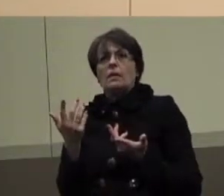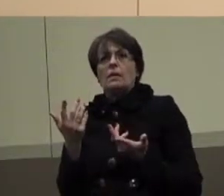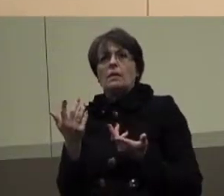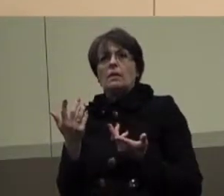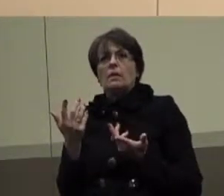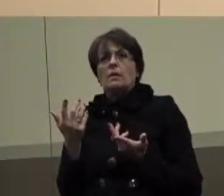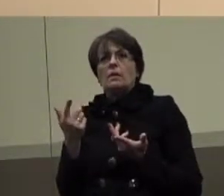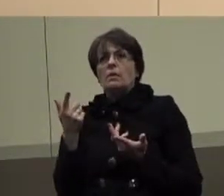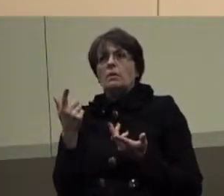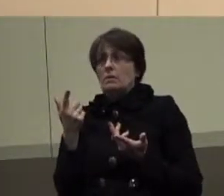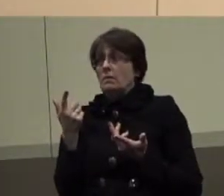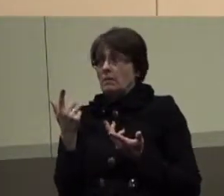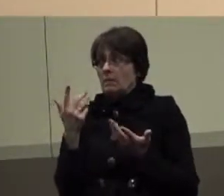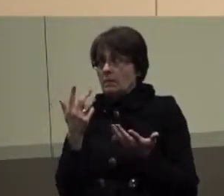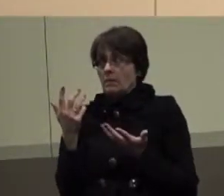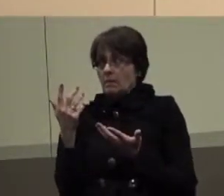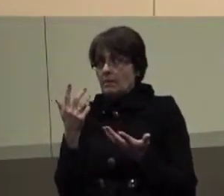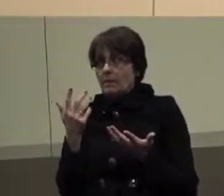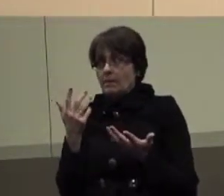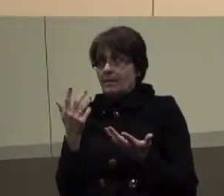Are you guys just ready to go on?